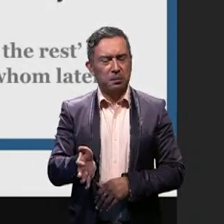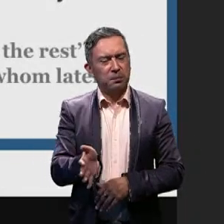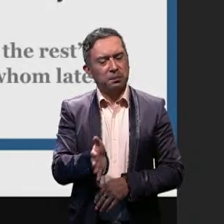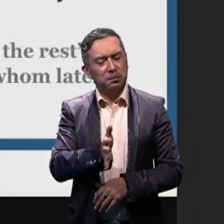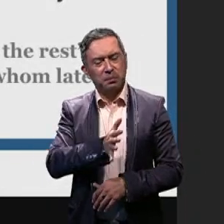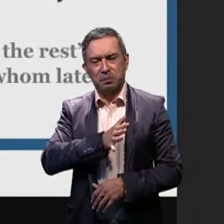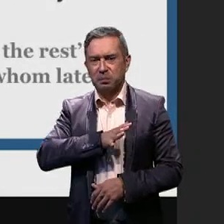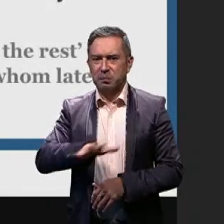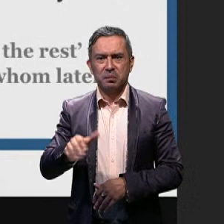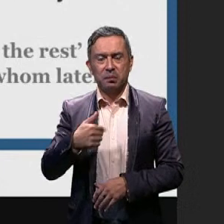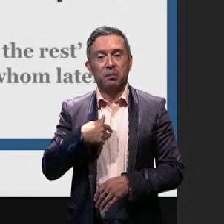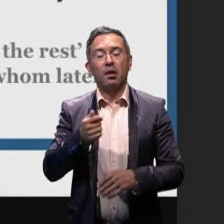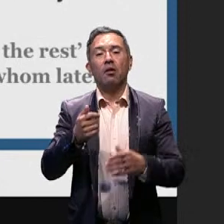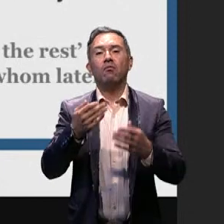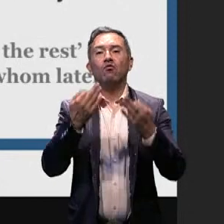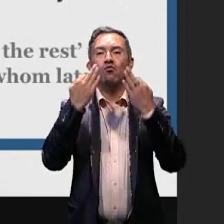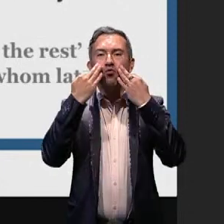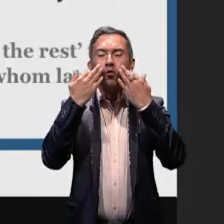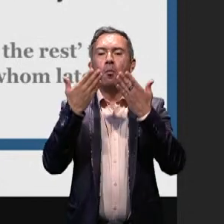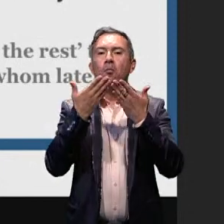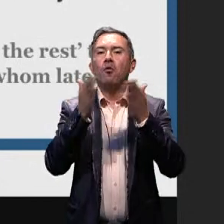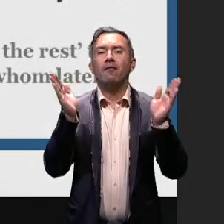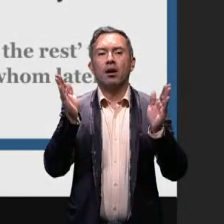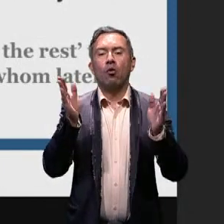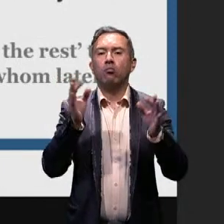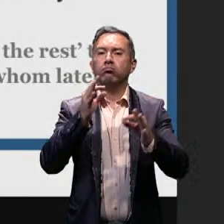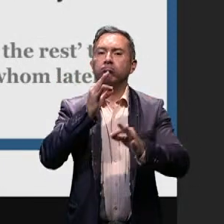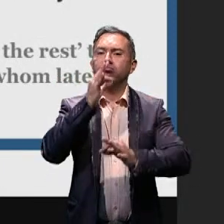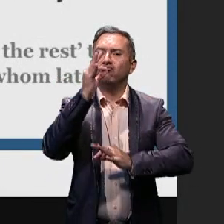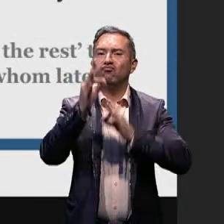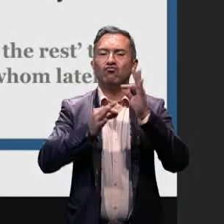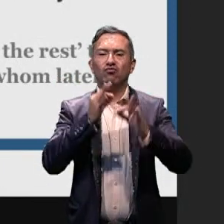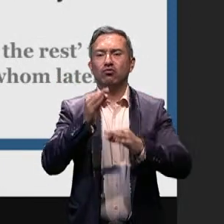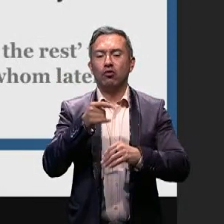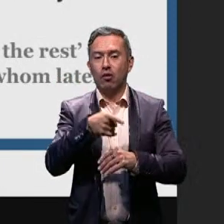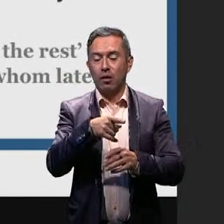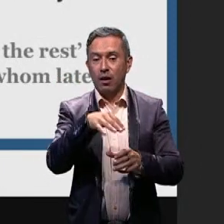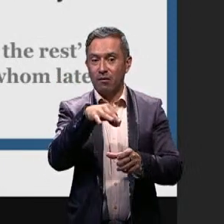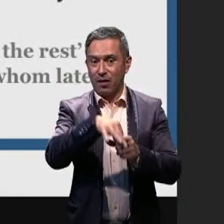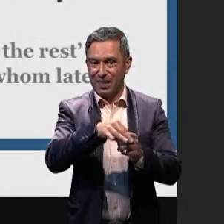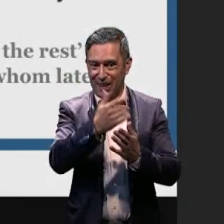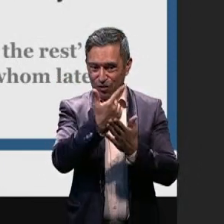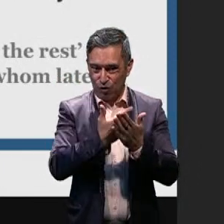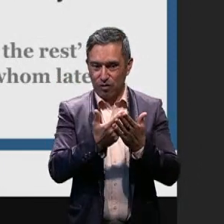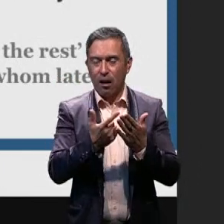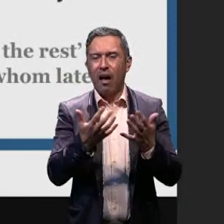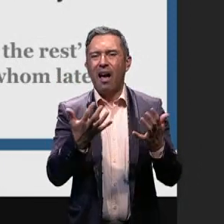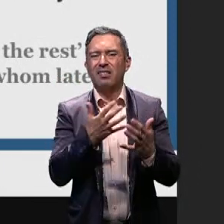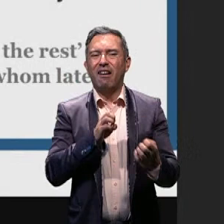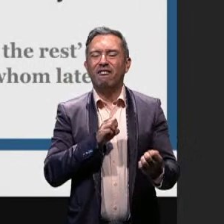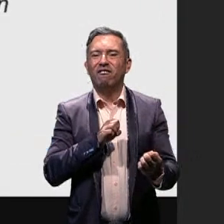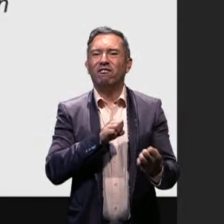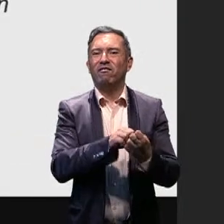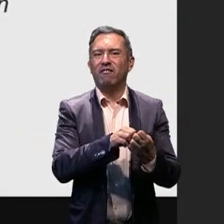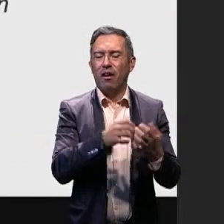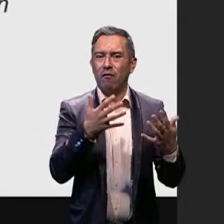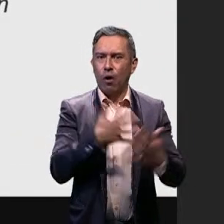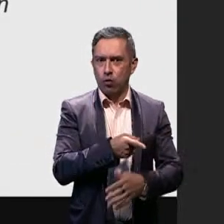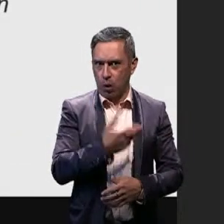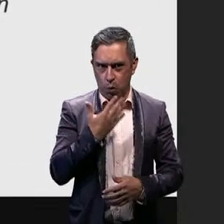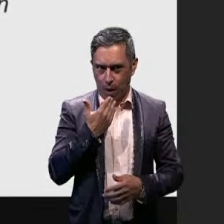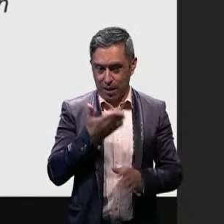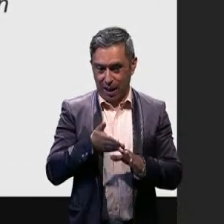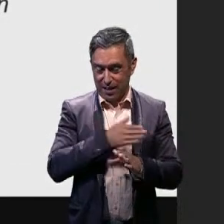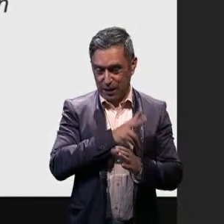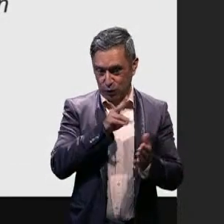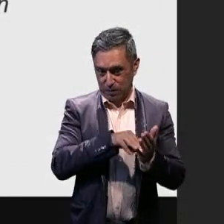no substantial, significant fraud in the 2020 election. But that did not stop the narrative. And we know that